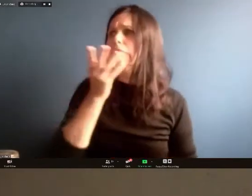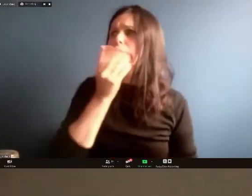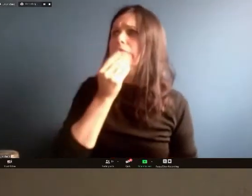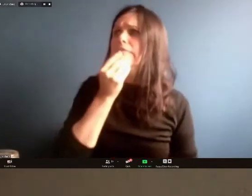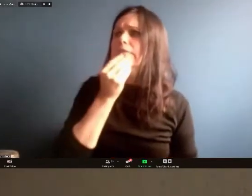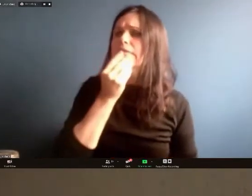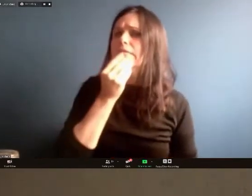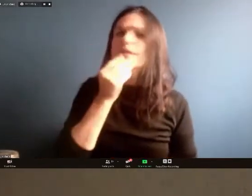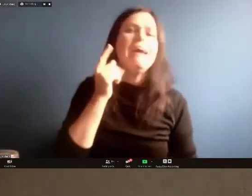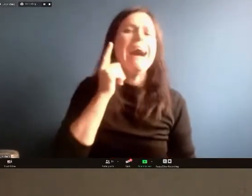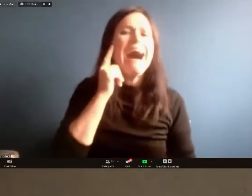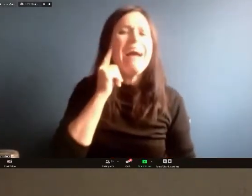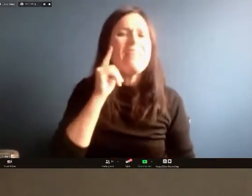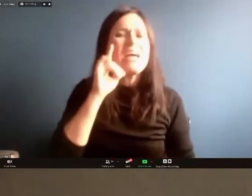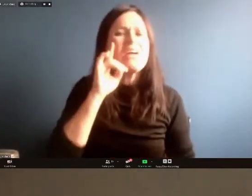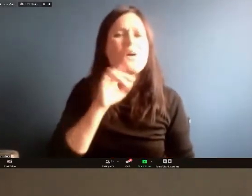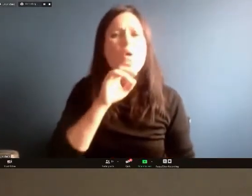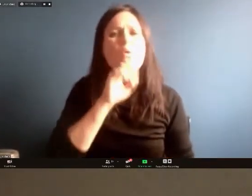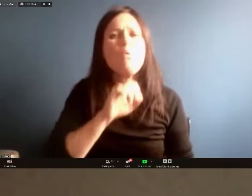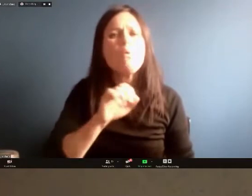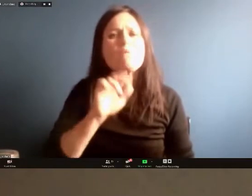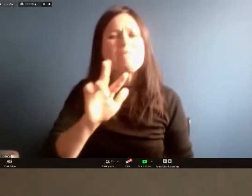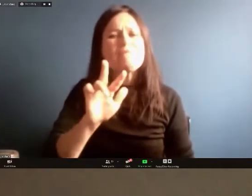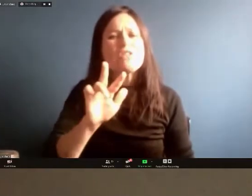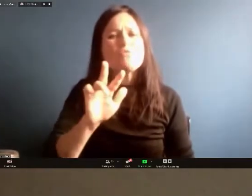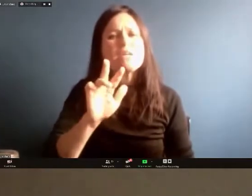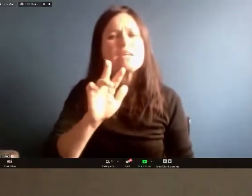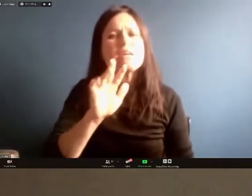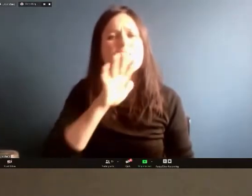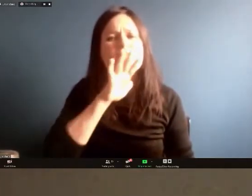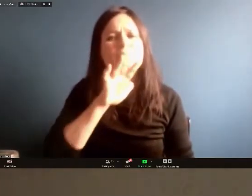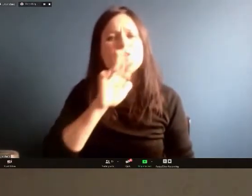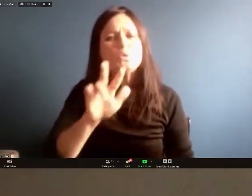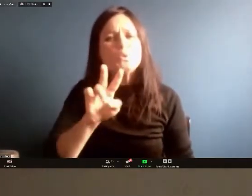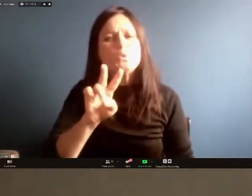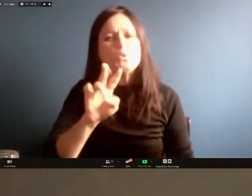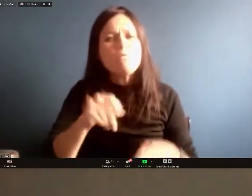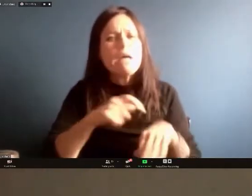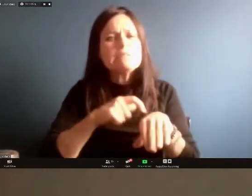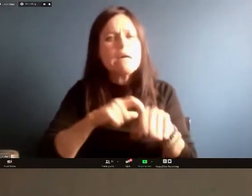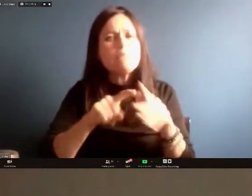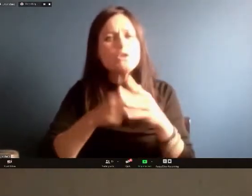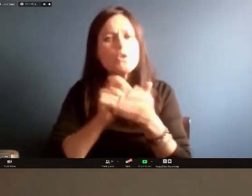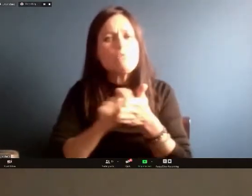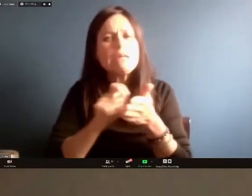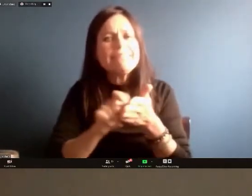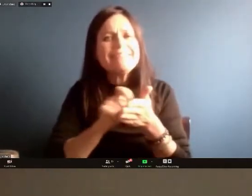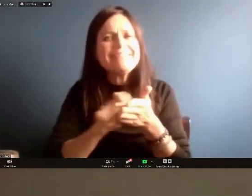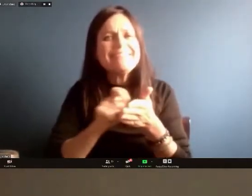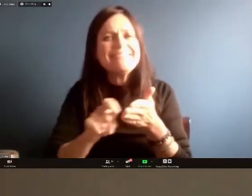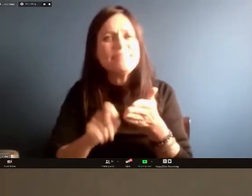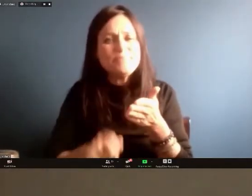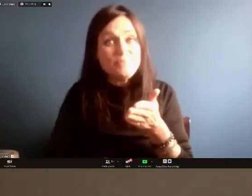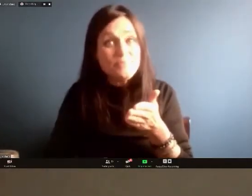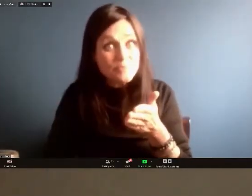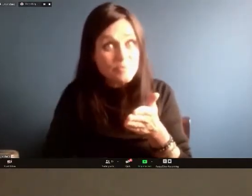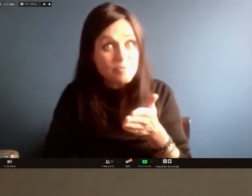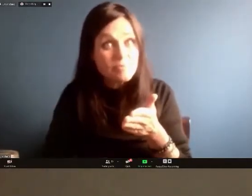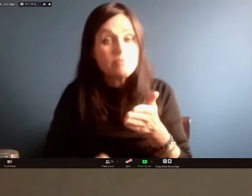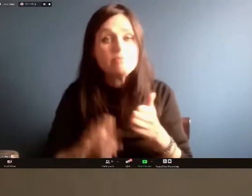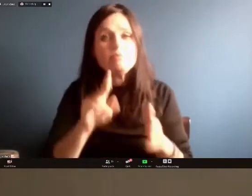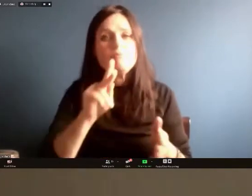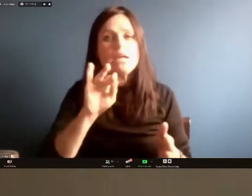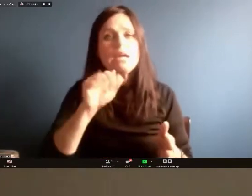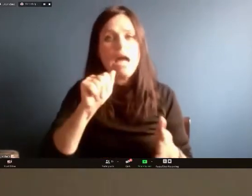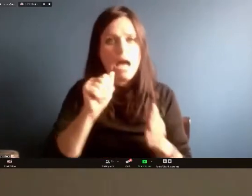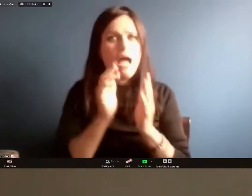probably about 53 or 52 when I started writing that one. And then Kaya asks, if I wanted